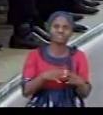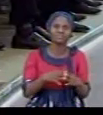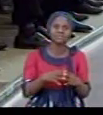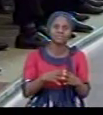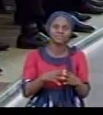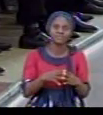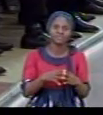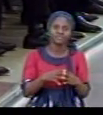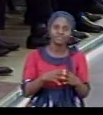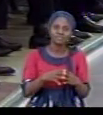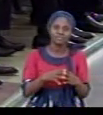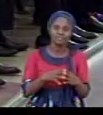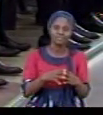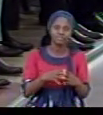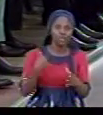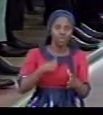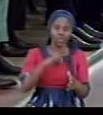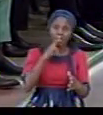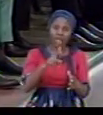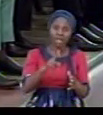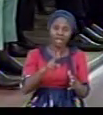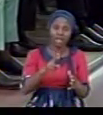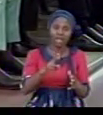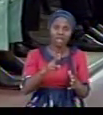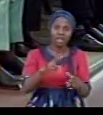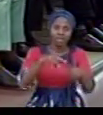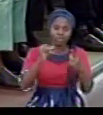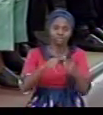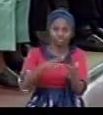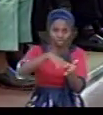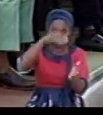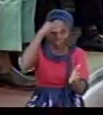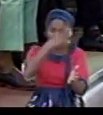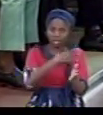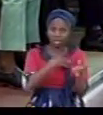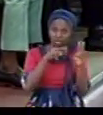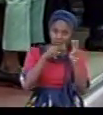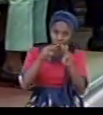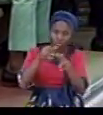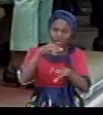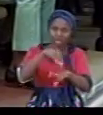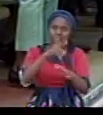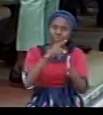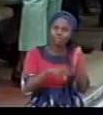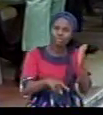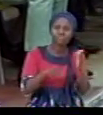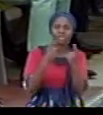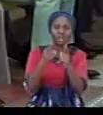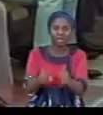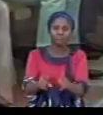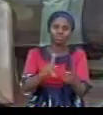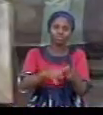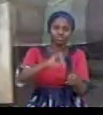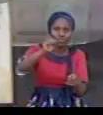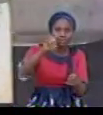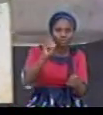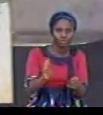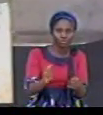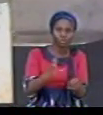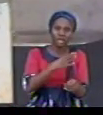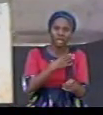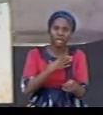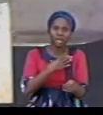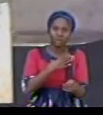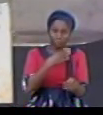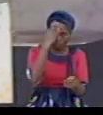Yet, we're going to study and we're going to look at what happened to Job. Why? Because